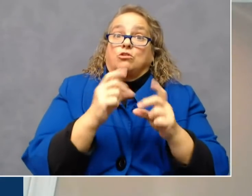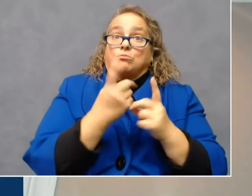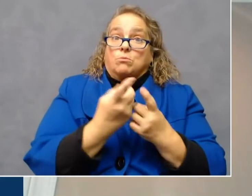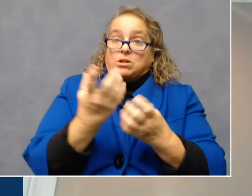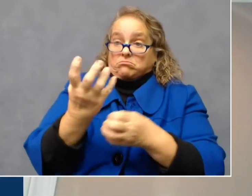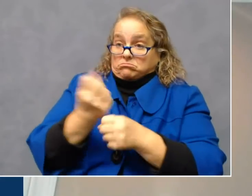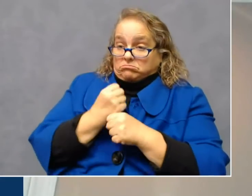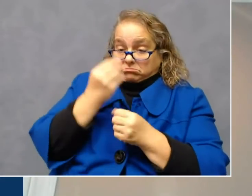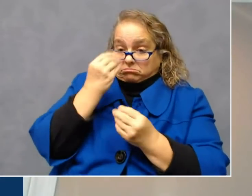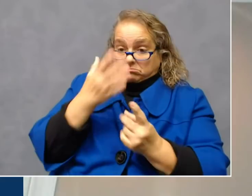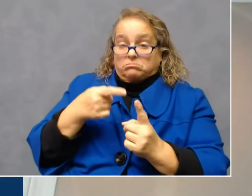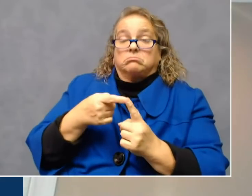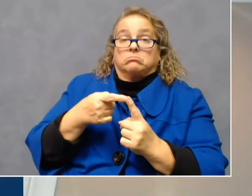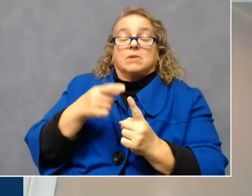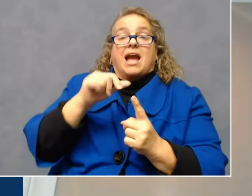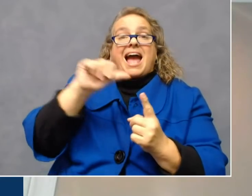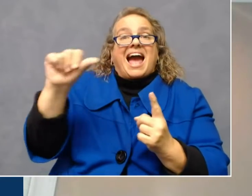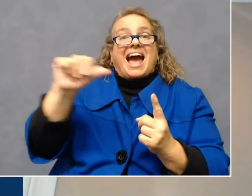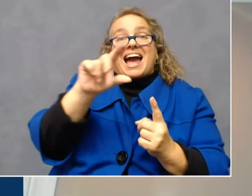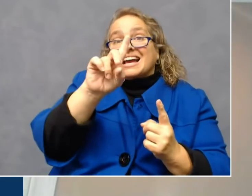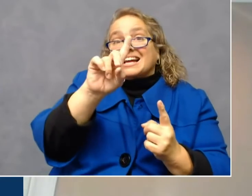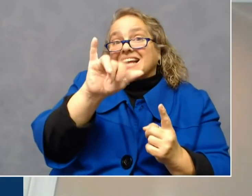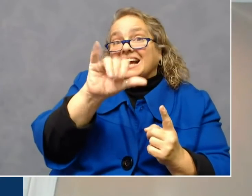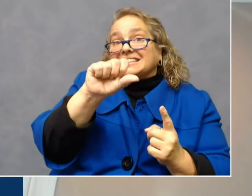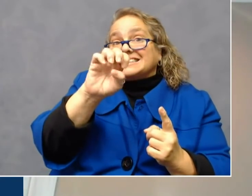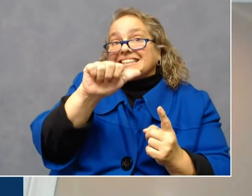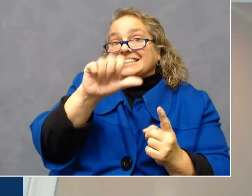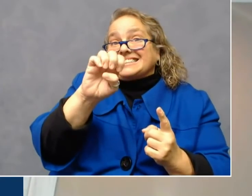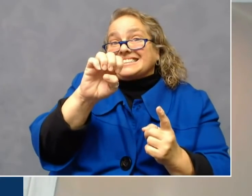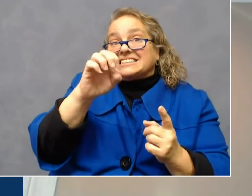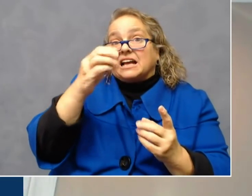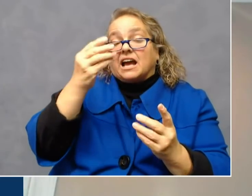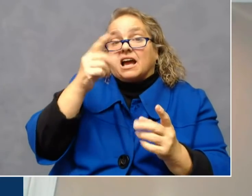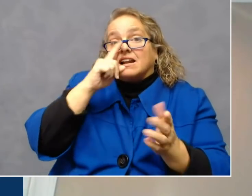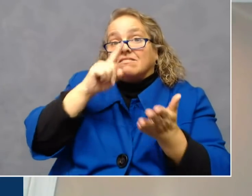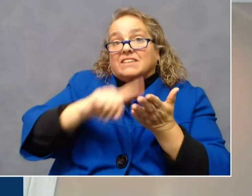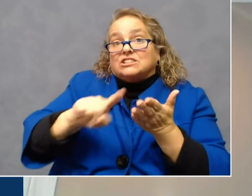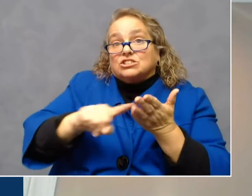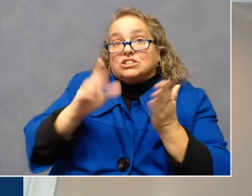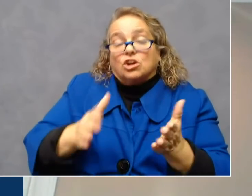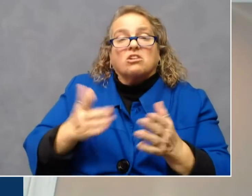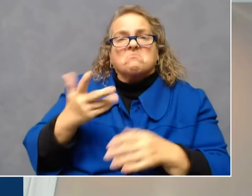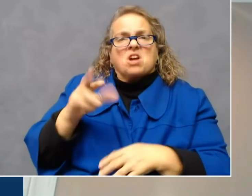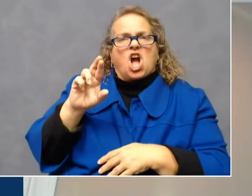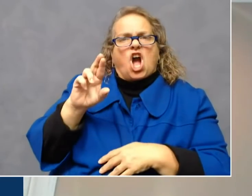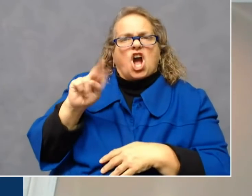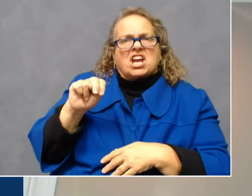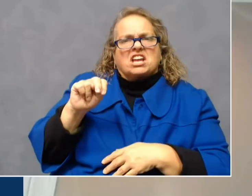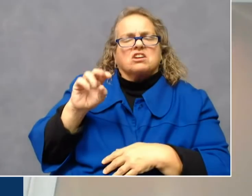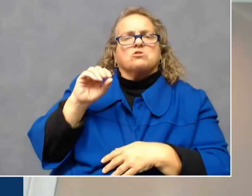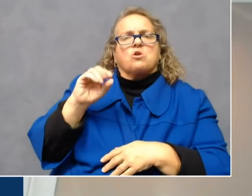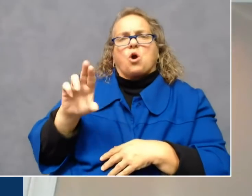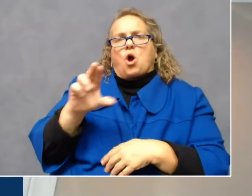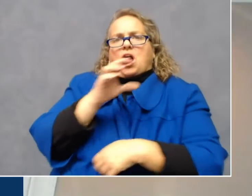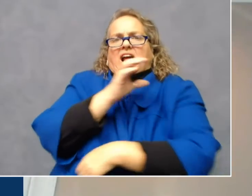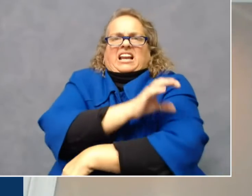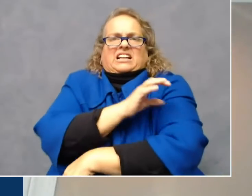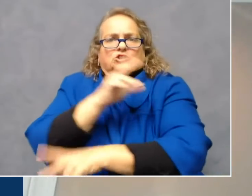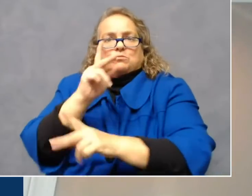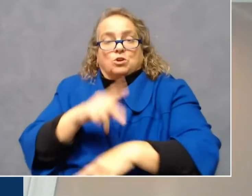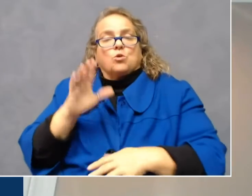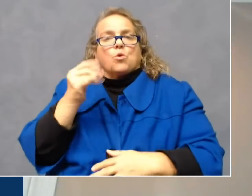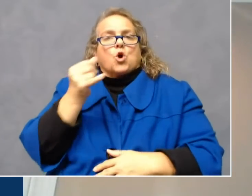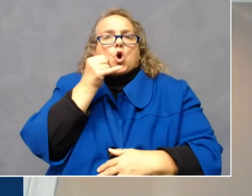disease investigator, which is typically an RN or a clinician, will call the person who tested positive